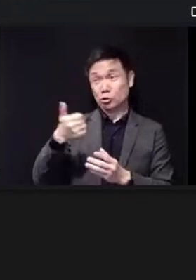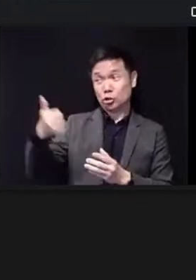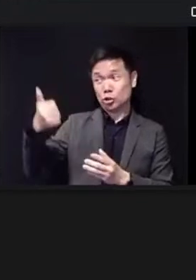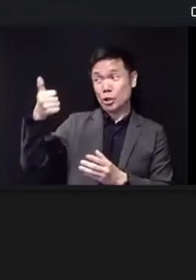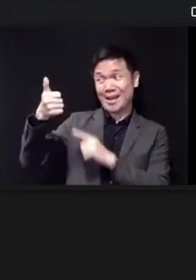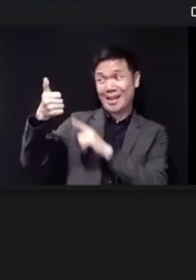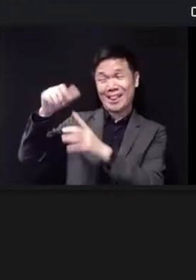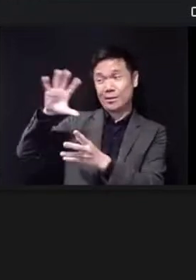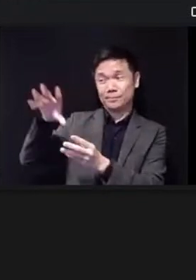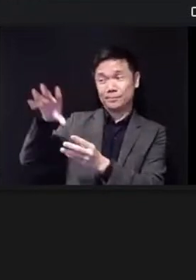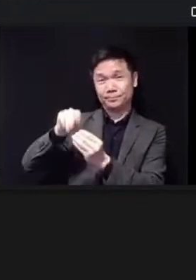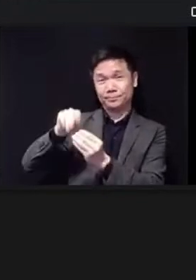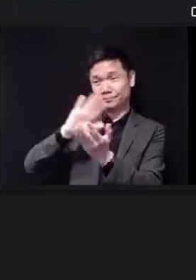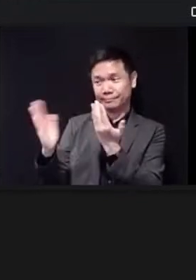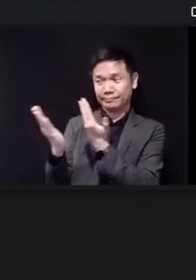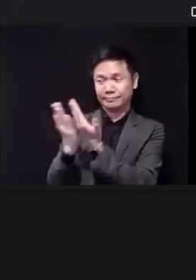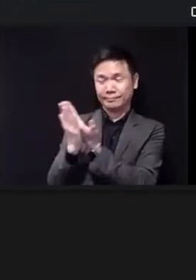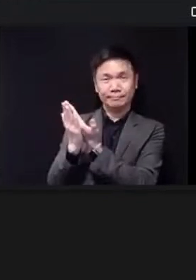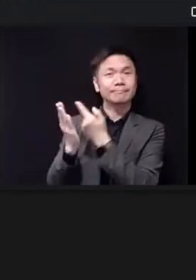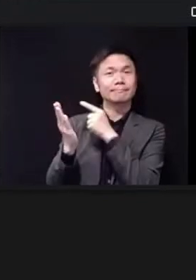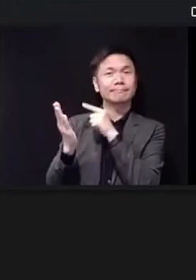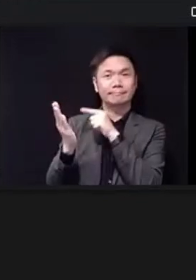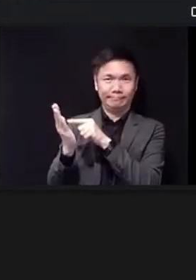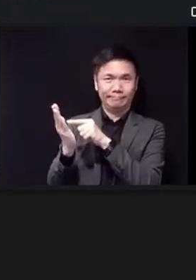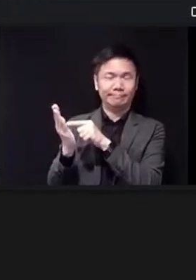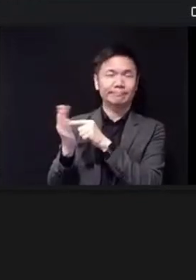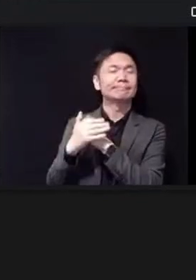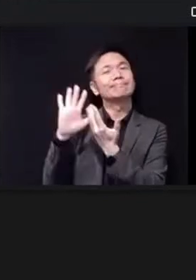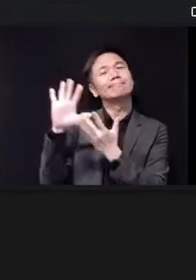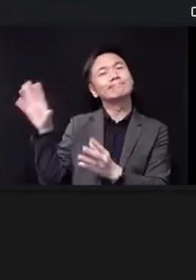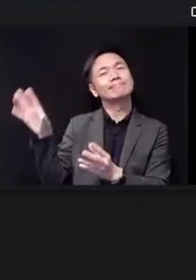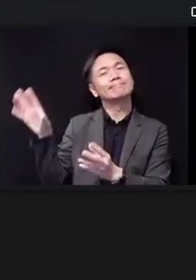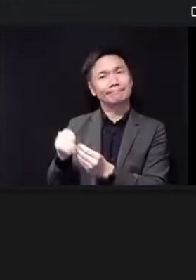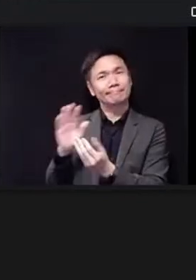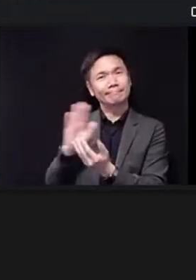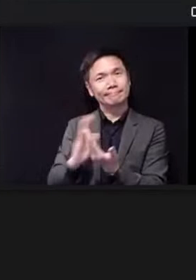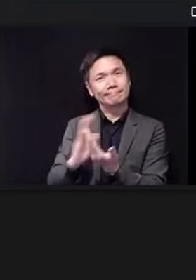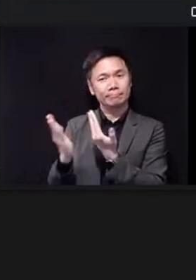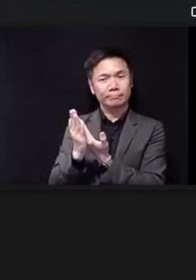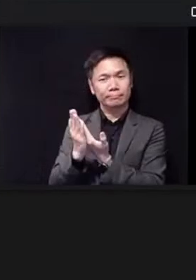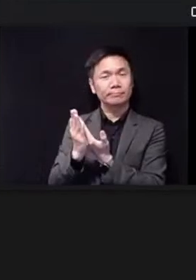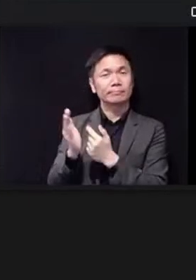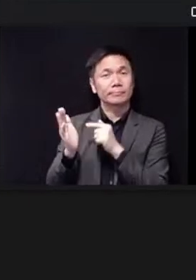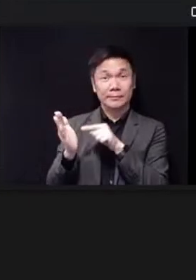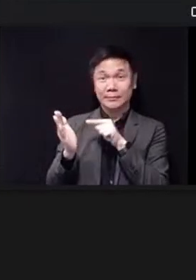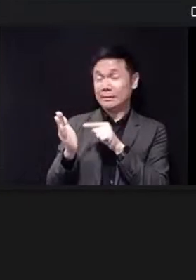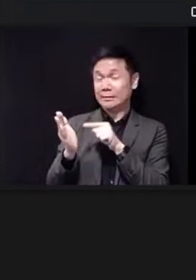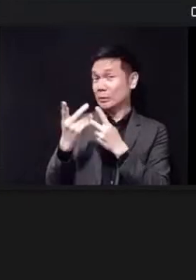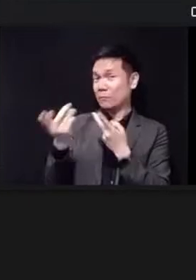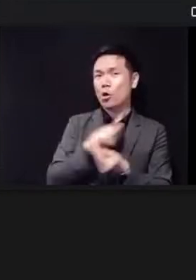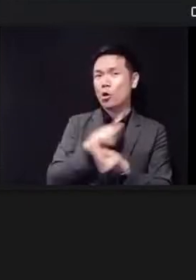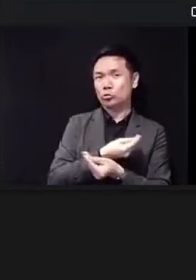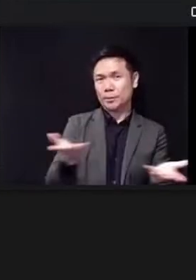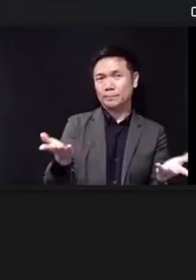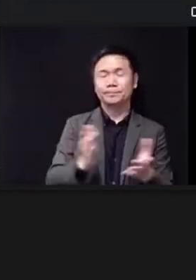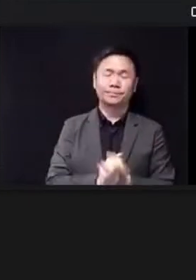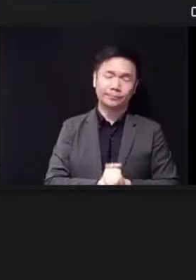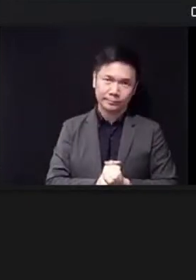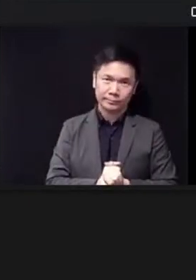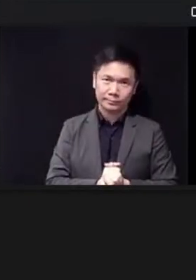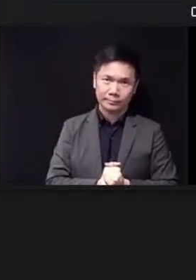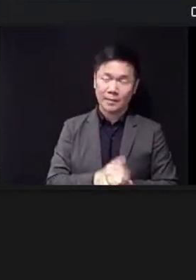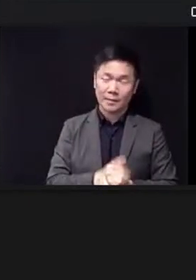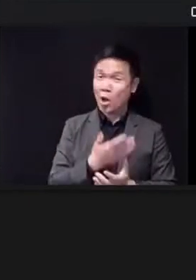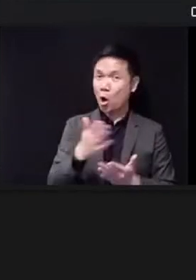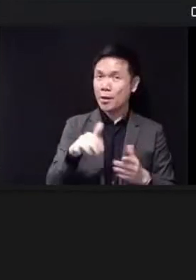annexed to this procedural report. And the chair summary, as we indicated earlier, will be shared with